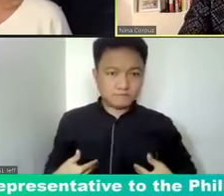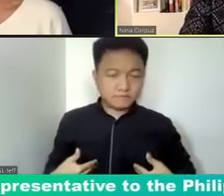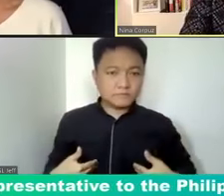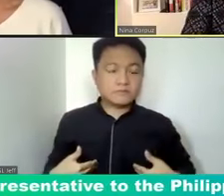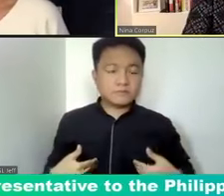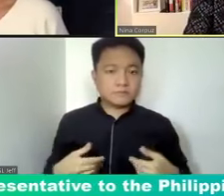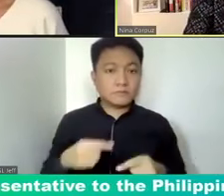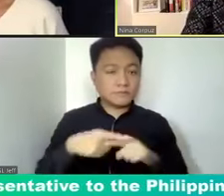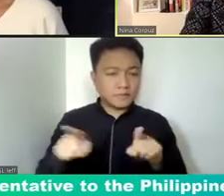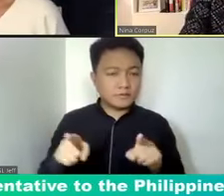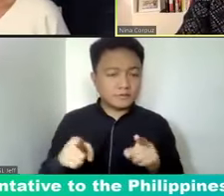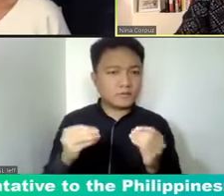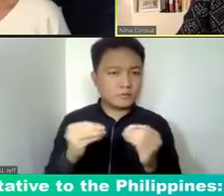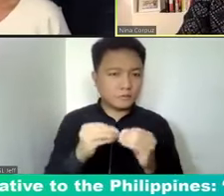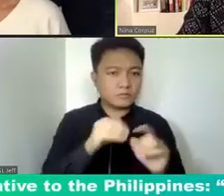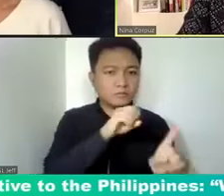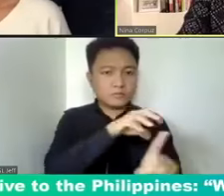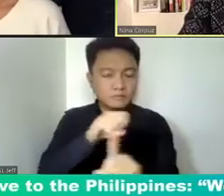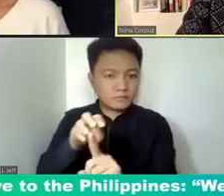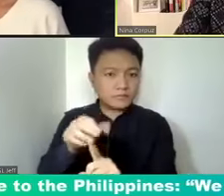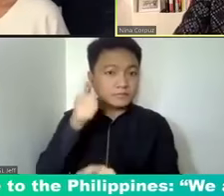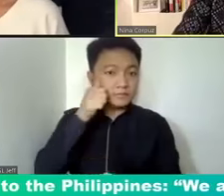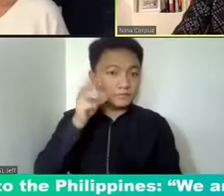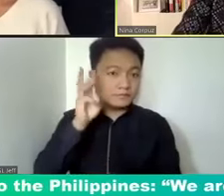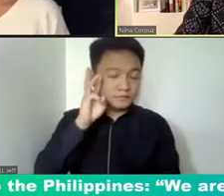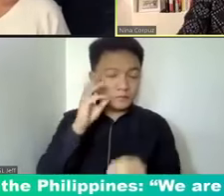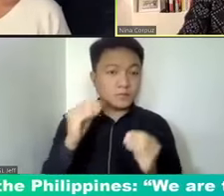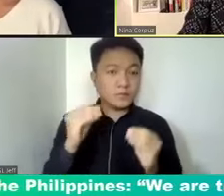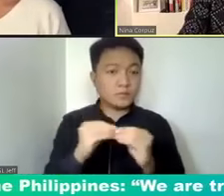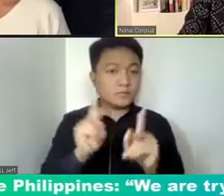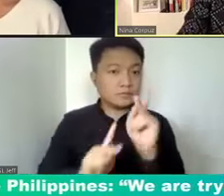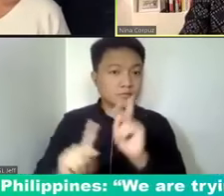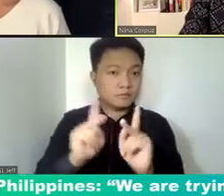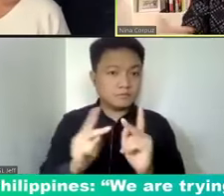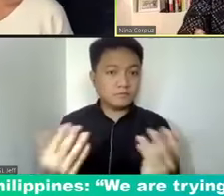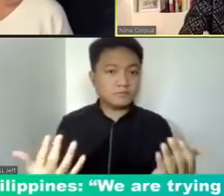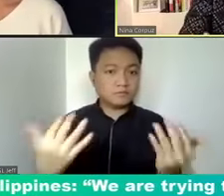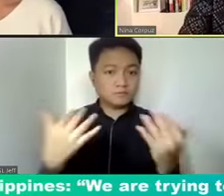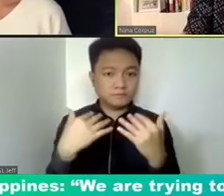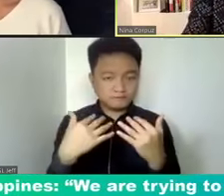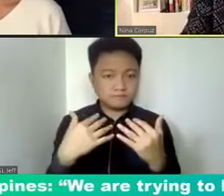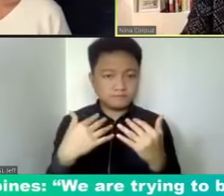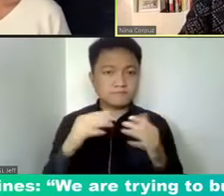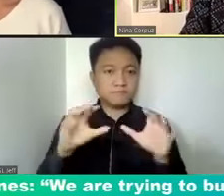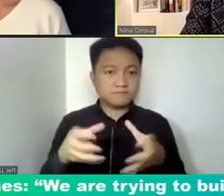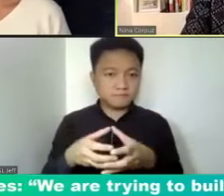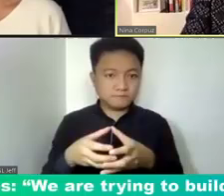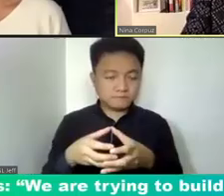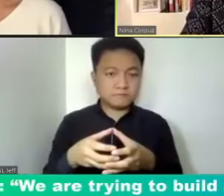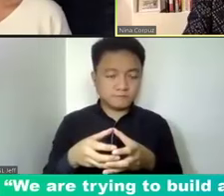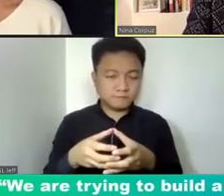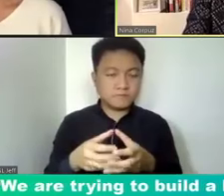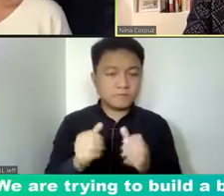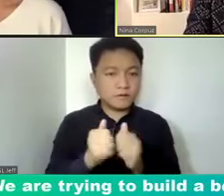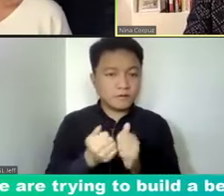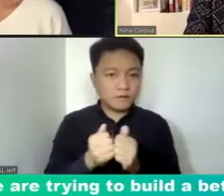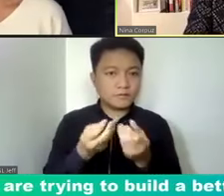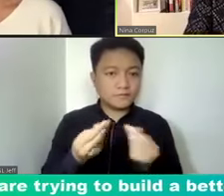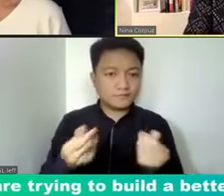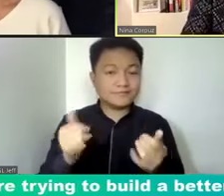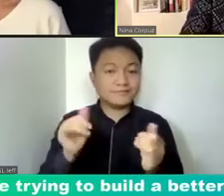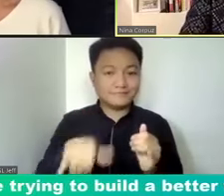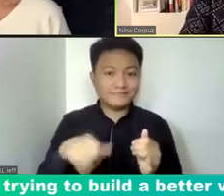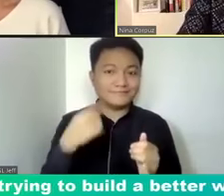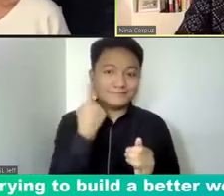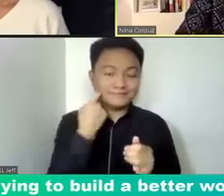such as with Gawad Kalinga in the Walang Iwanan Alliance. And I also like the part when you said, Mikey, that it's not always about money. There's also